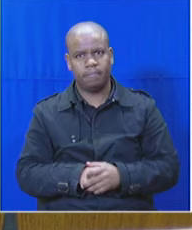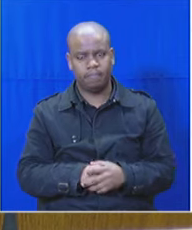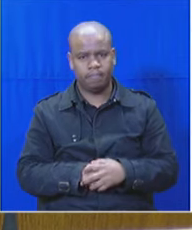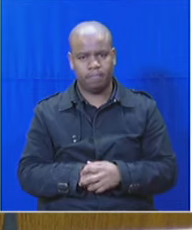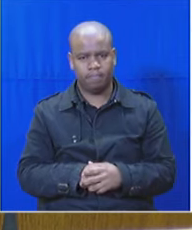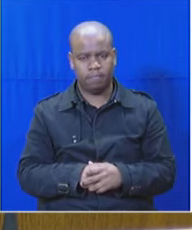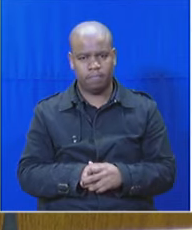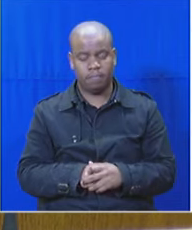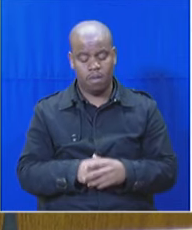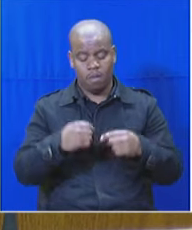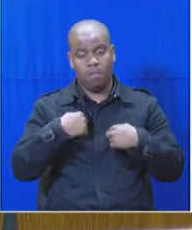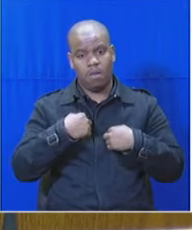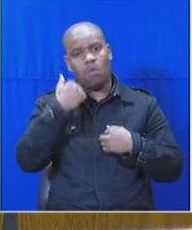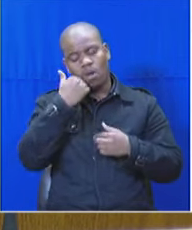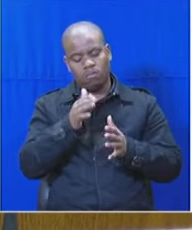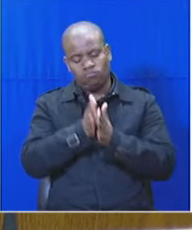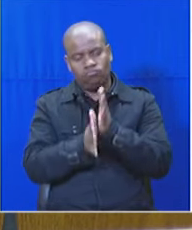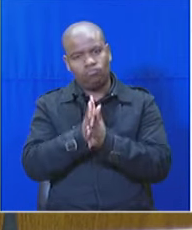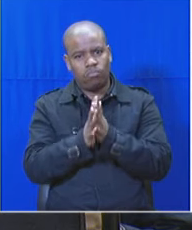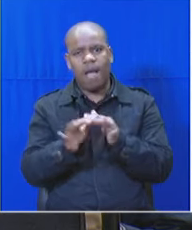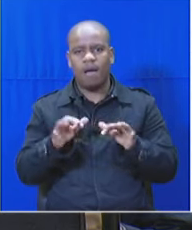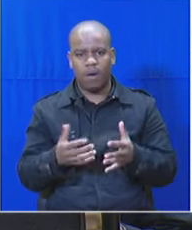Let me conclude by